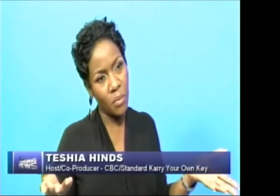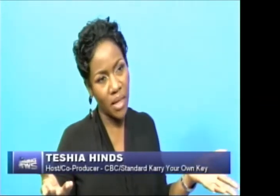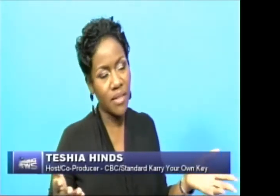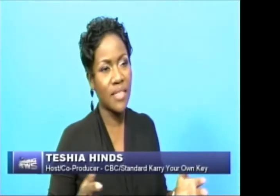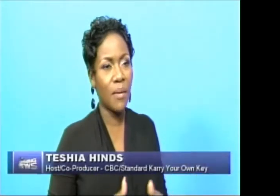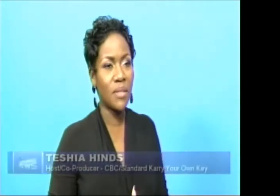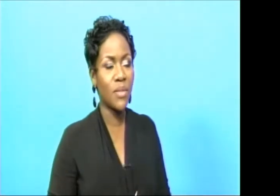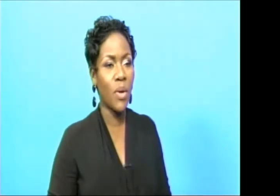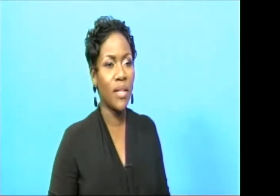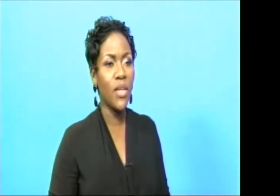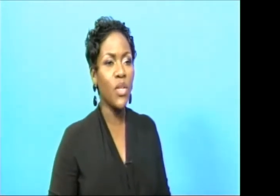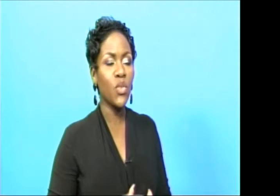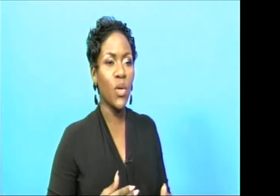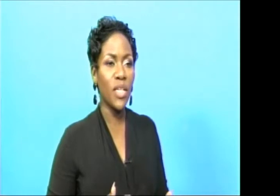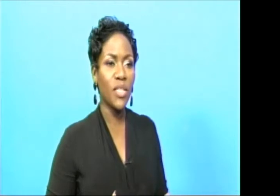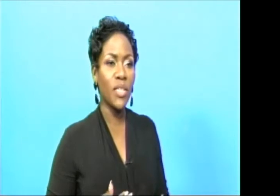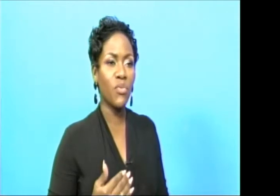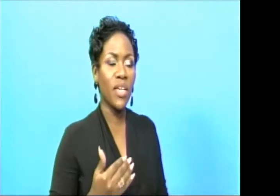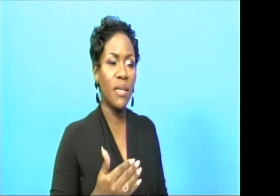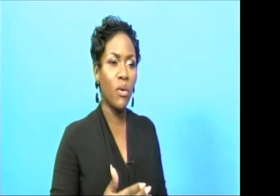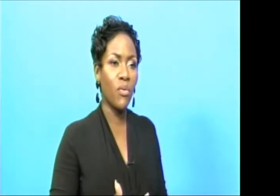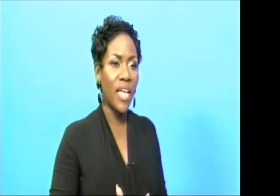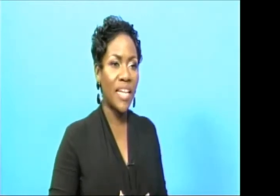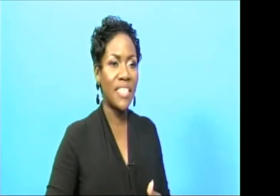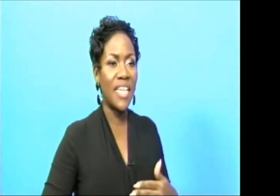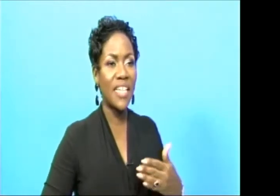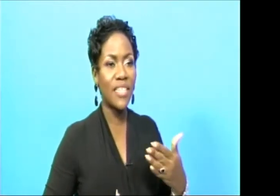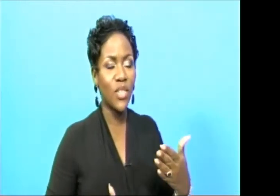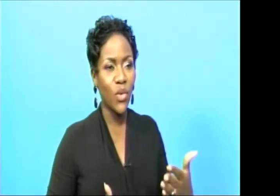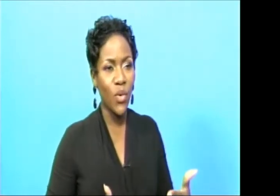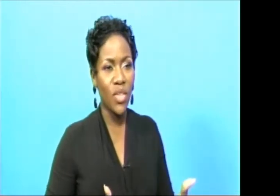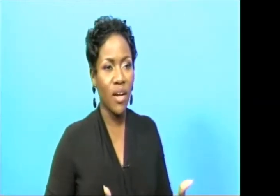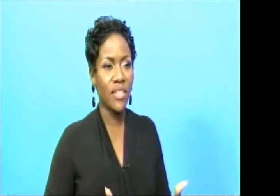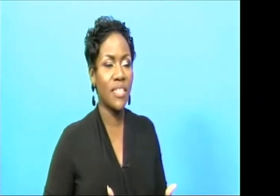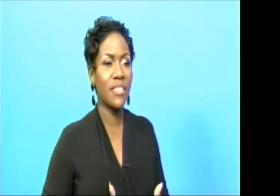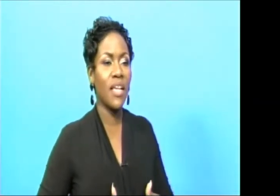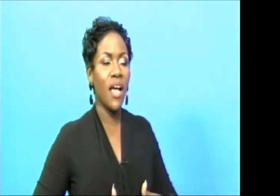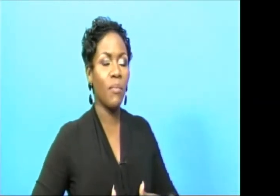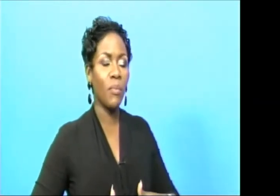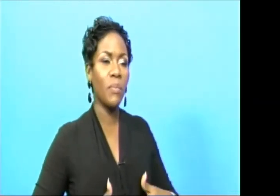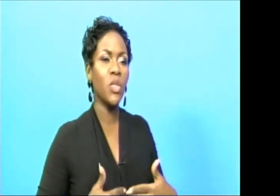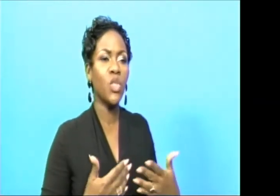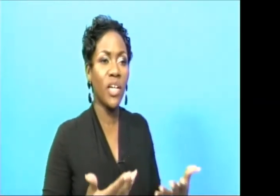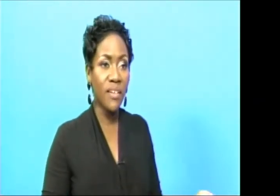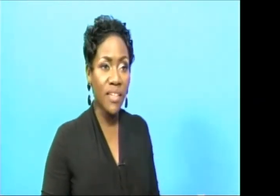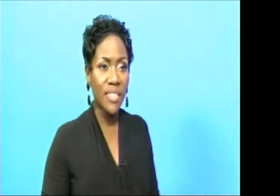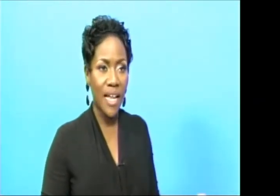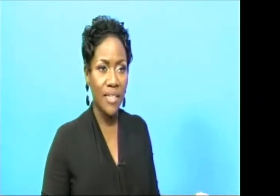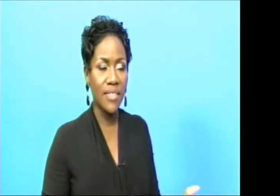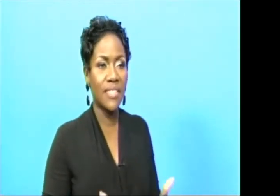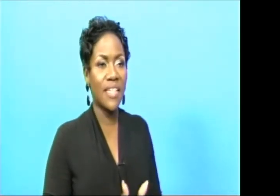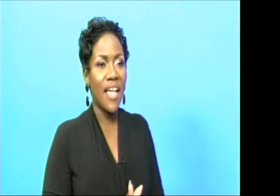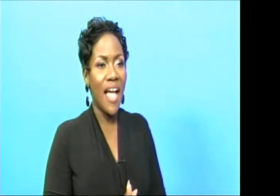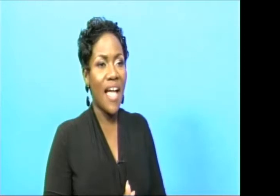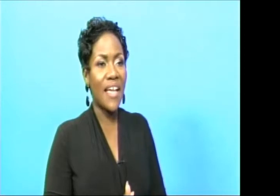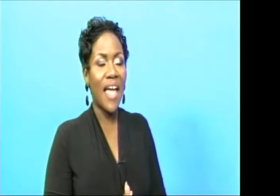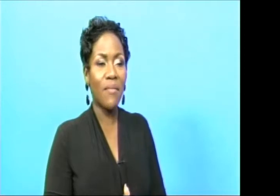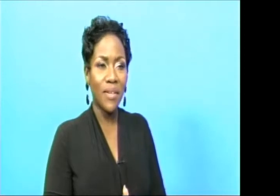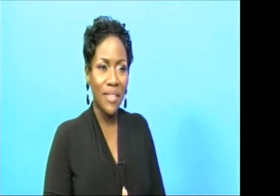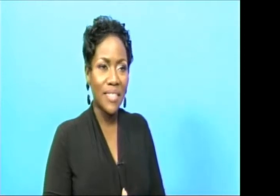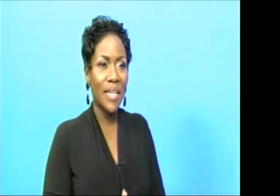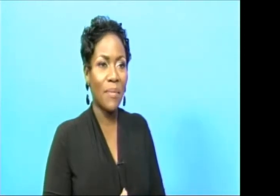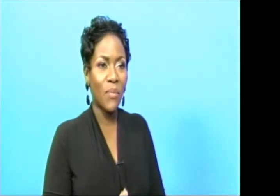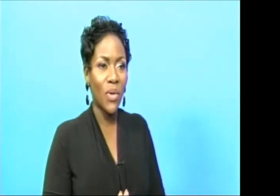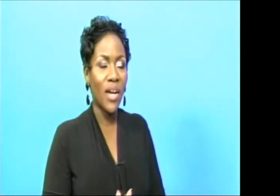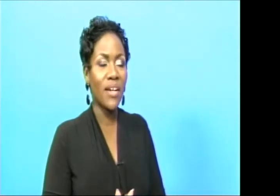if you may, segment as well. So it's really about reality, getting to know the artists, about people sharing their talents and having